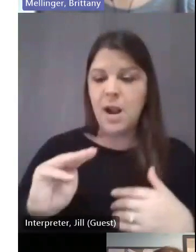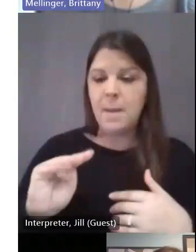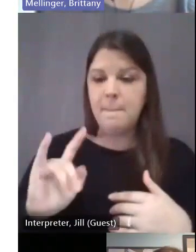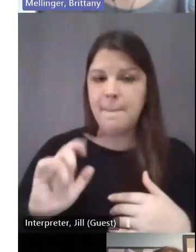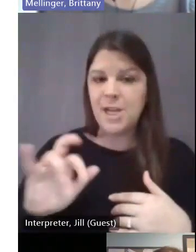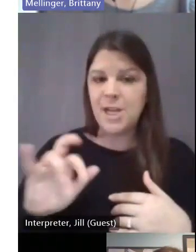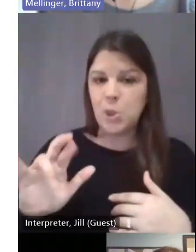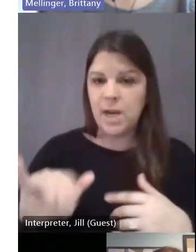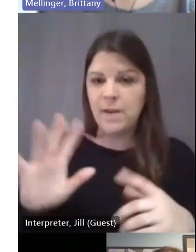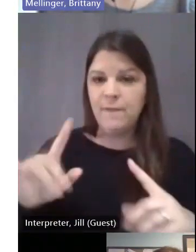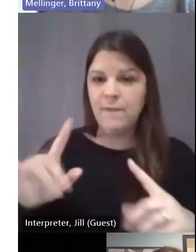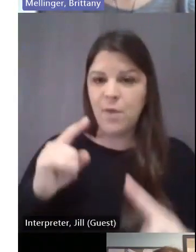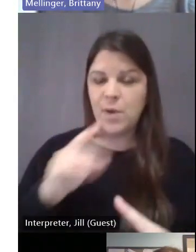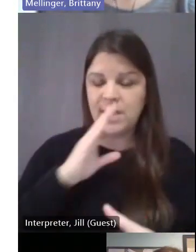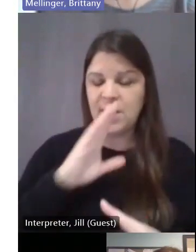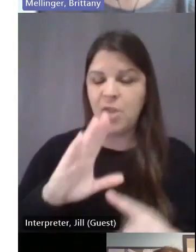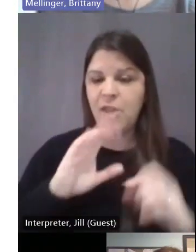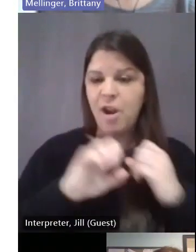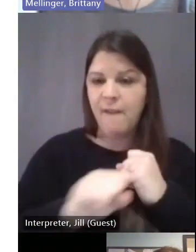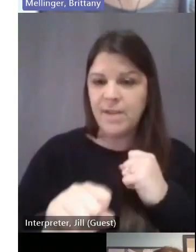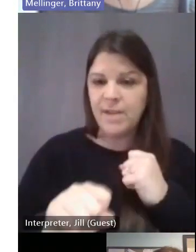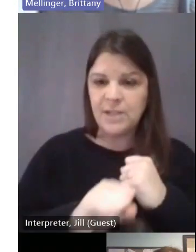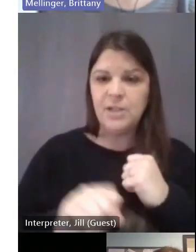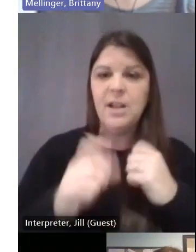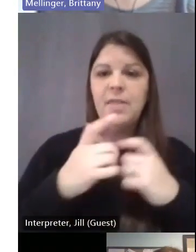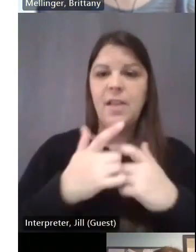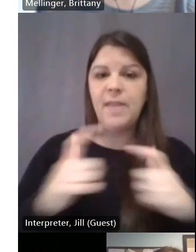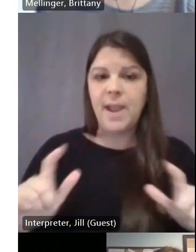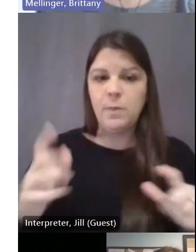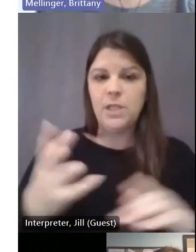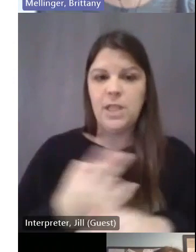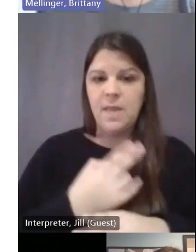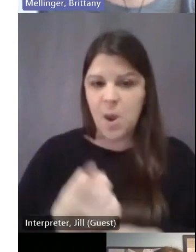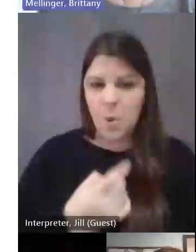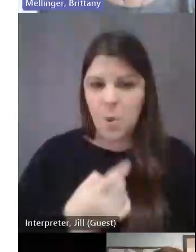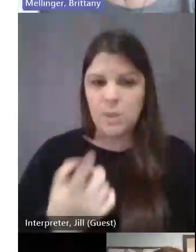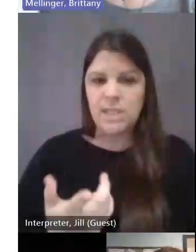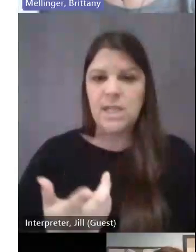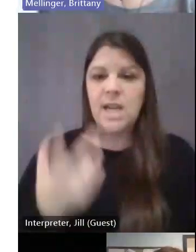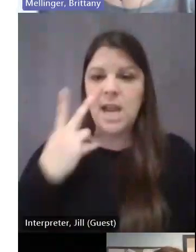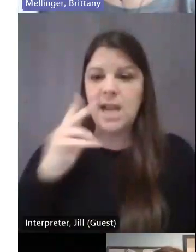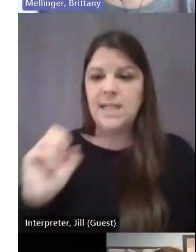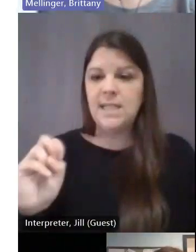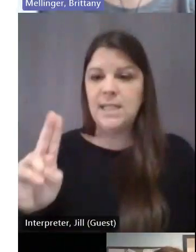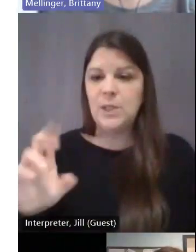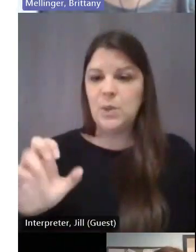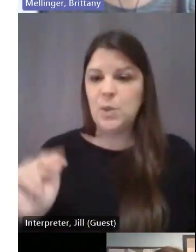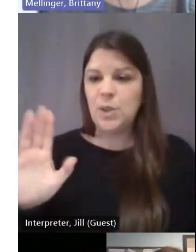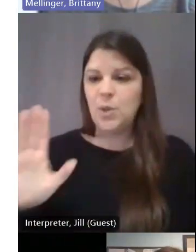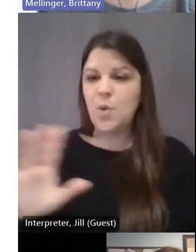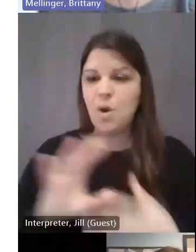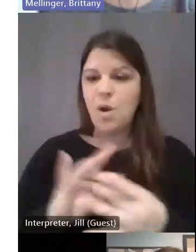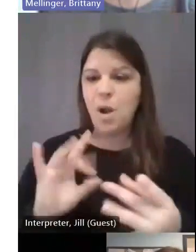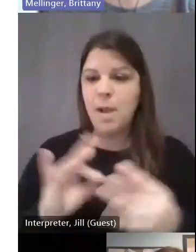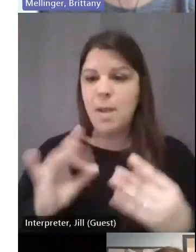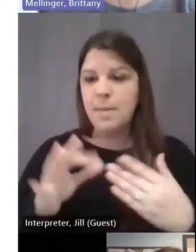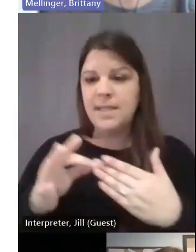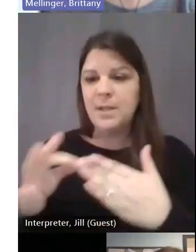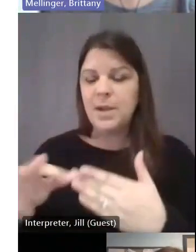neighborhoods, targeting their advertisements, the language that they were using. And I see Susan's comment in the chat about steering and